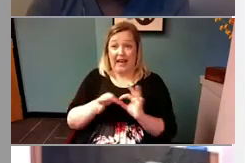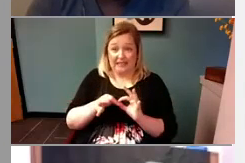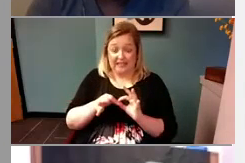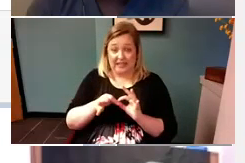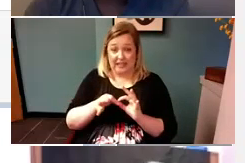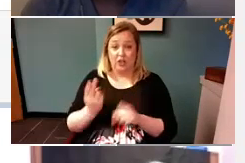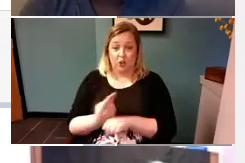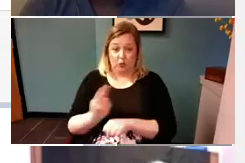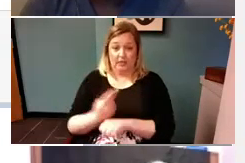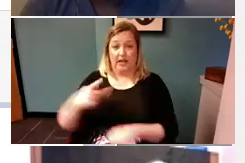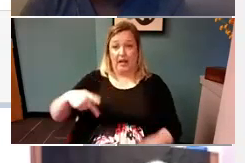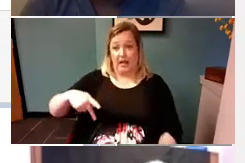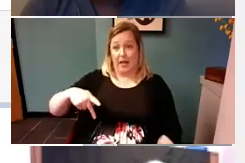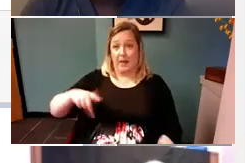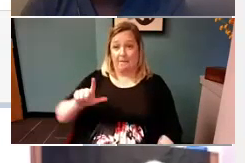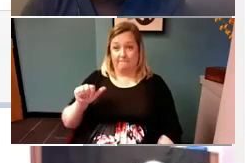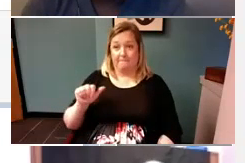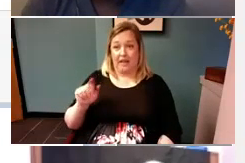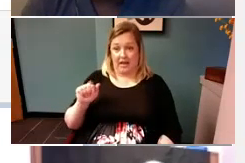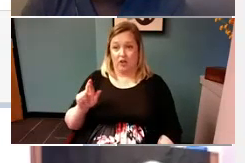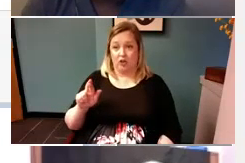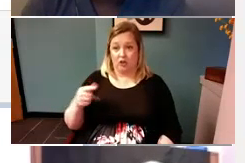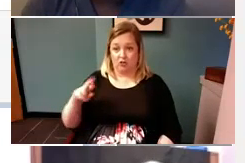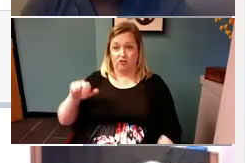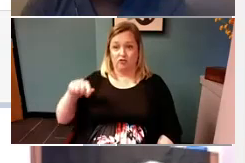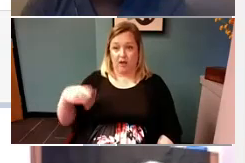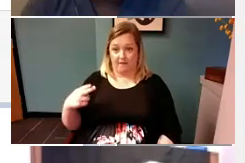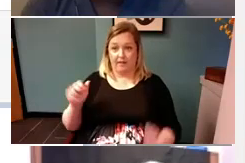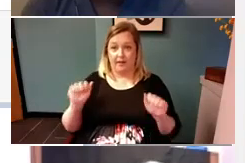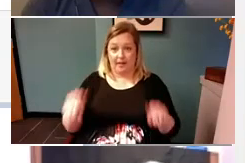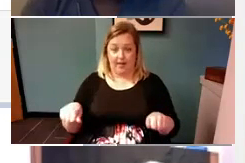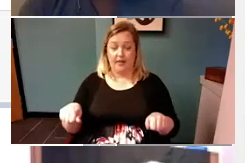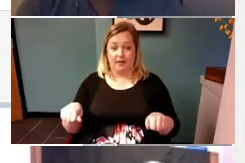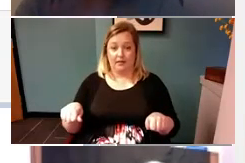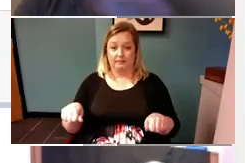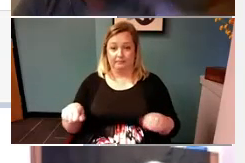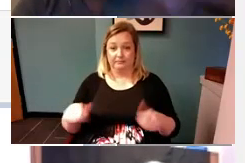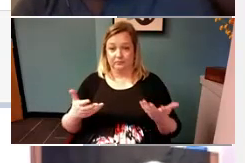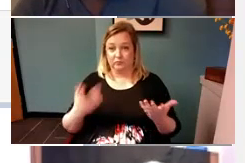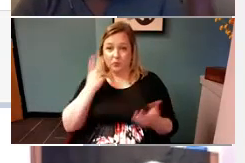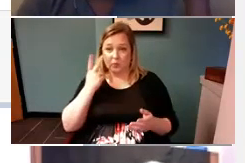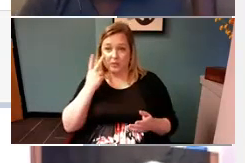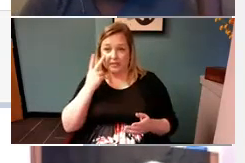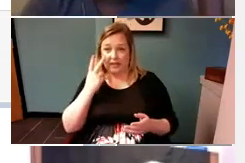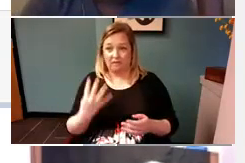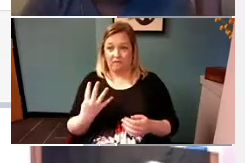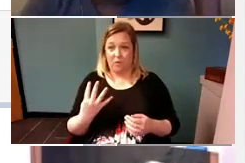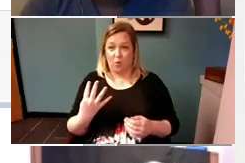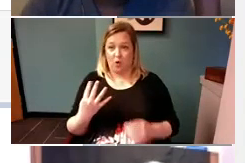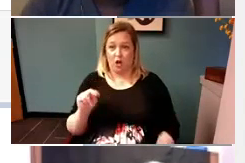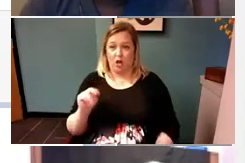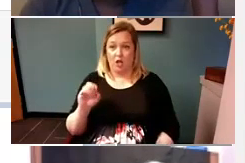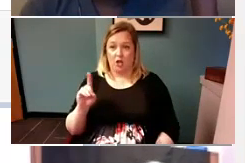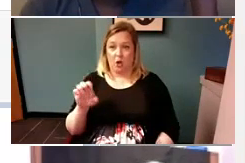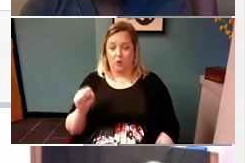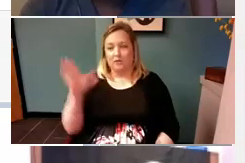So we can say that we have 4 nodes here, 1, 2, 3, and 4, and assume that these are all equally sized